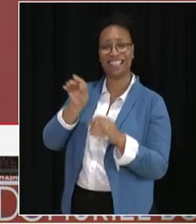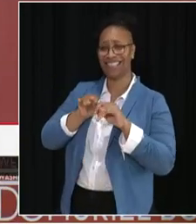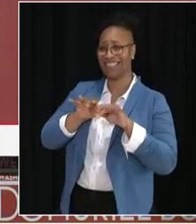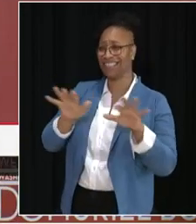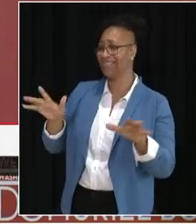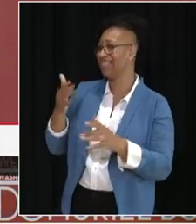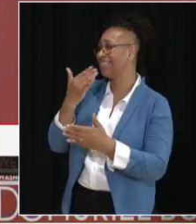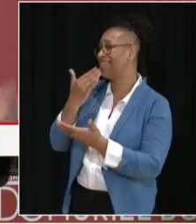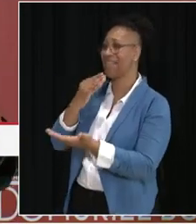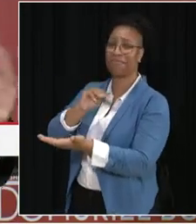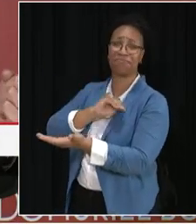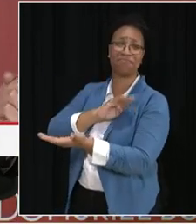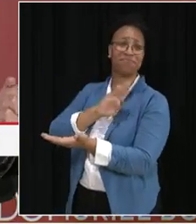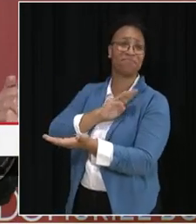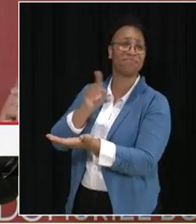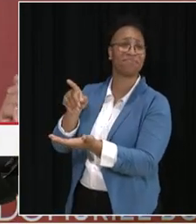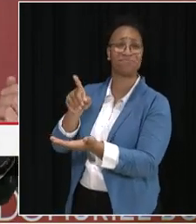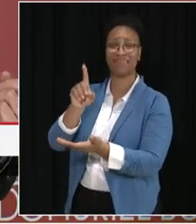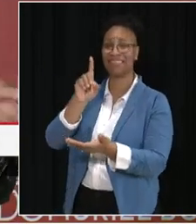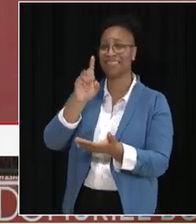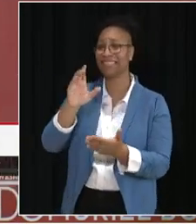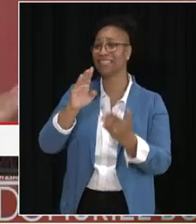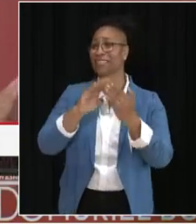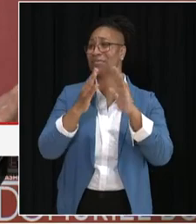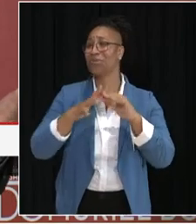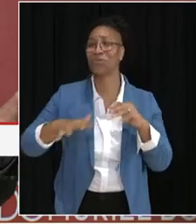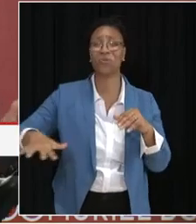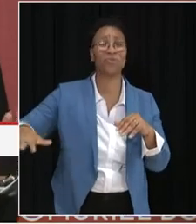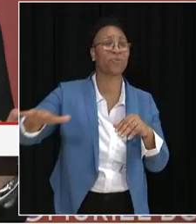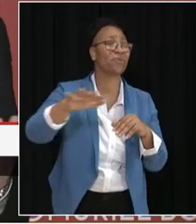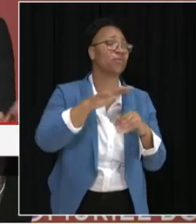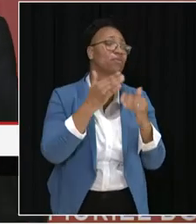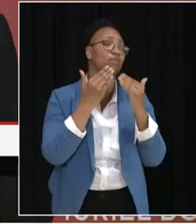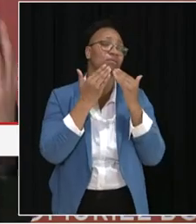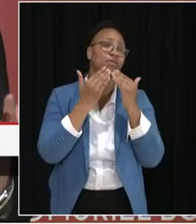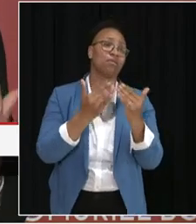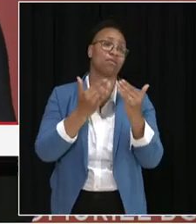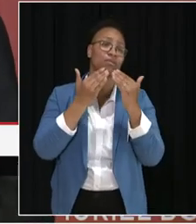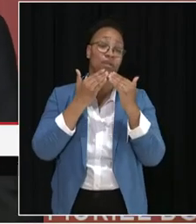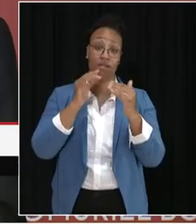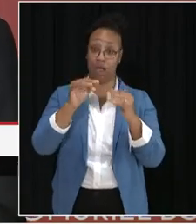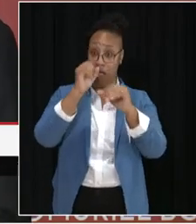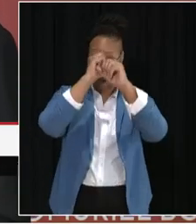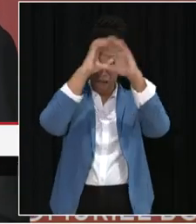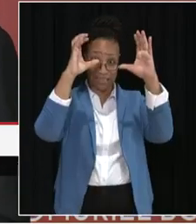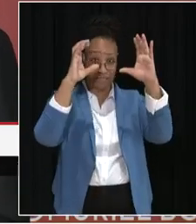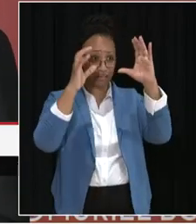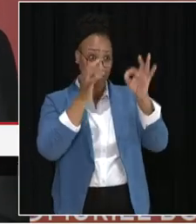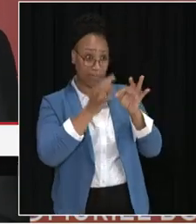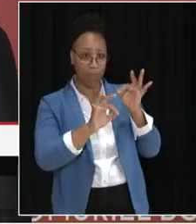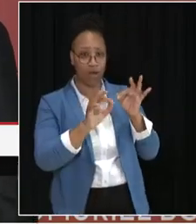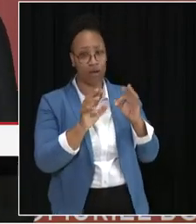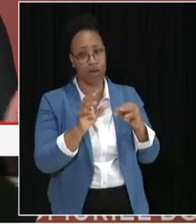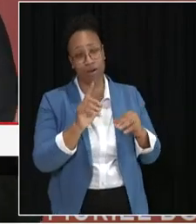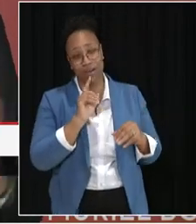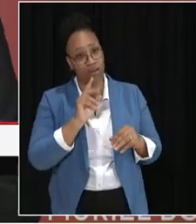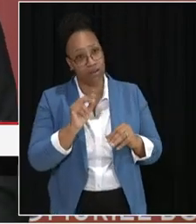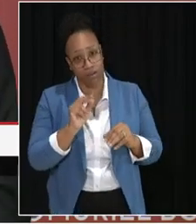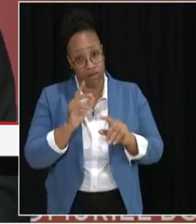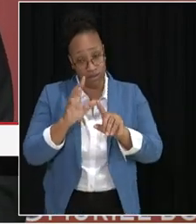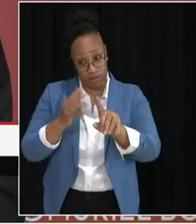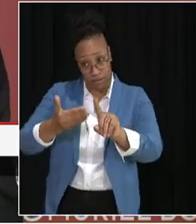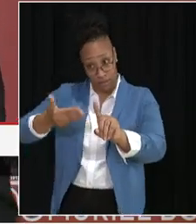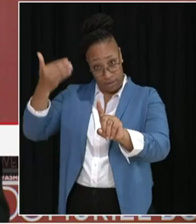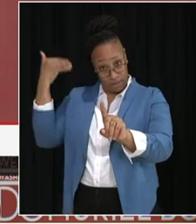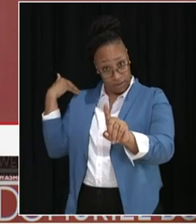Washington community for believing in this idea. It's a very simple idea. We've been at it for 20 years. We started in